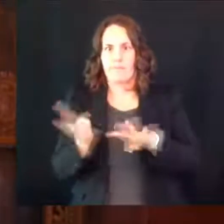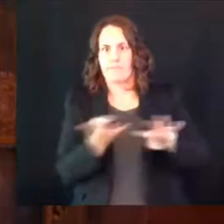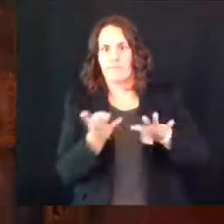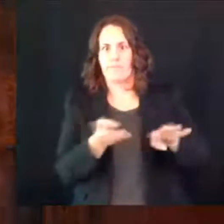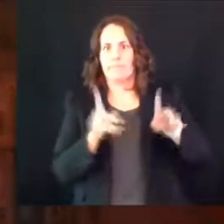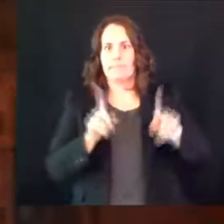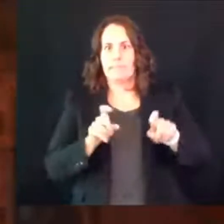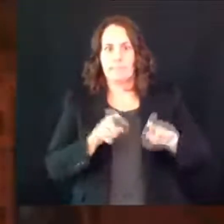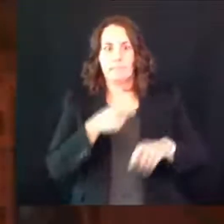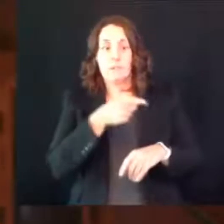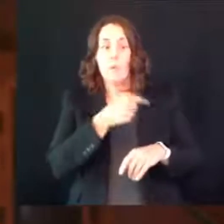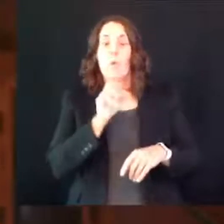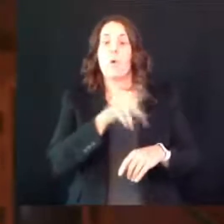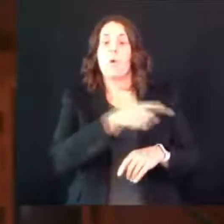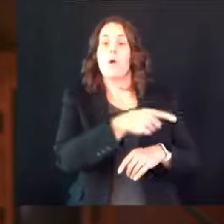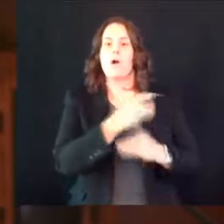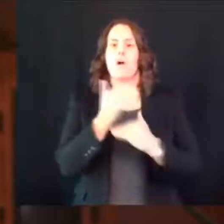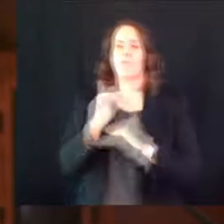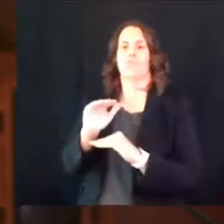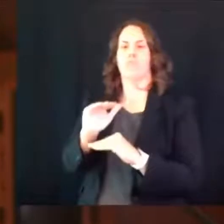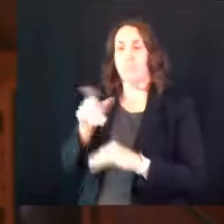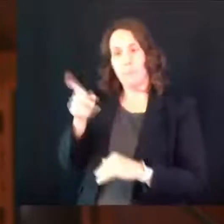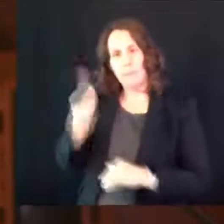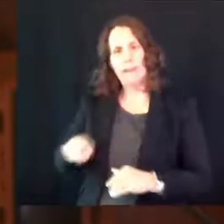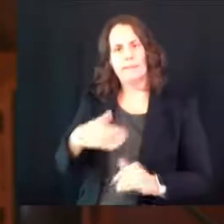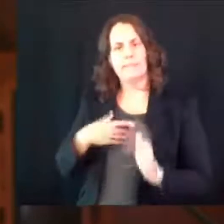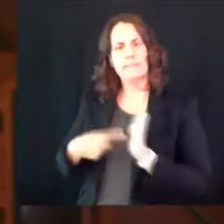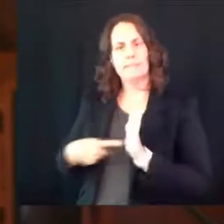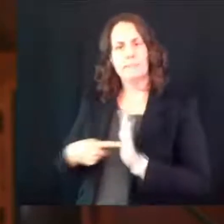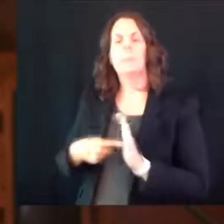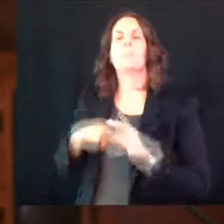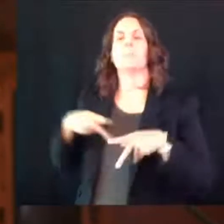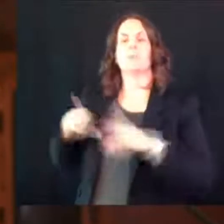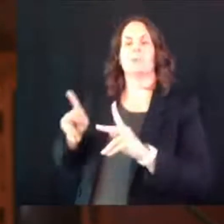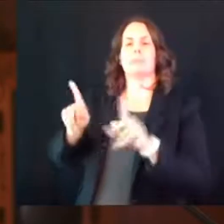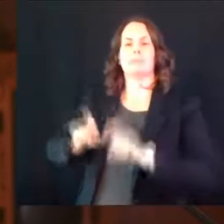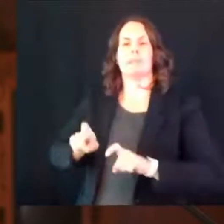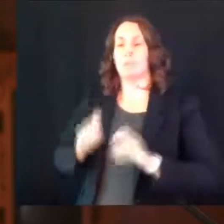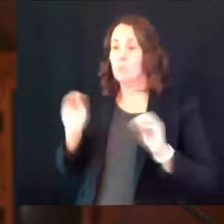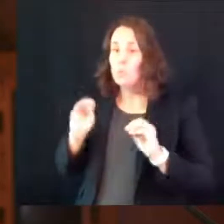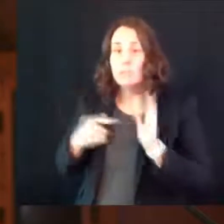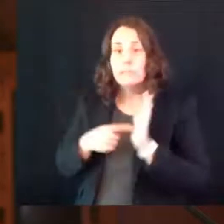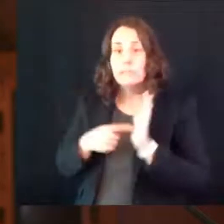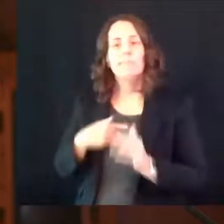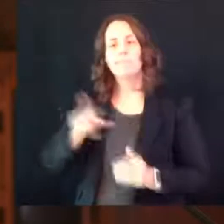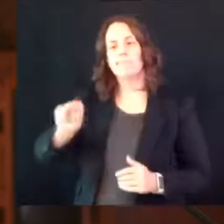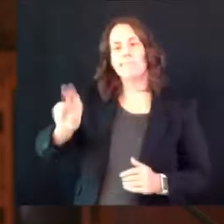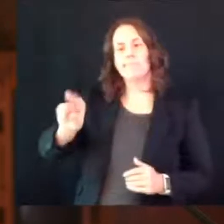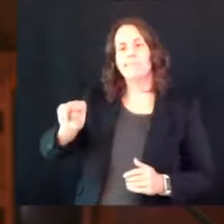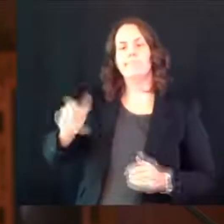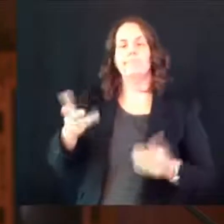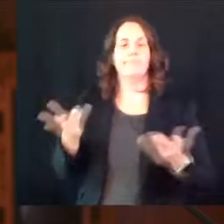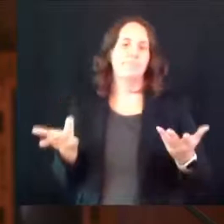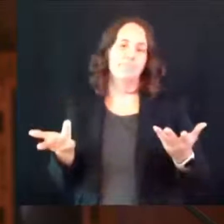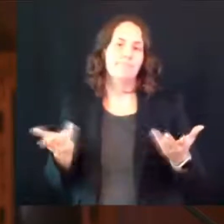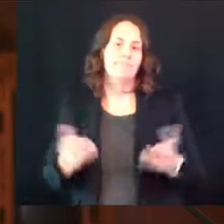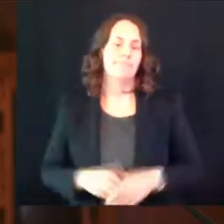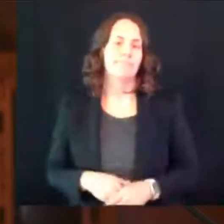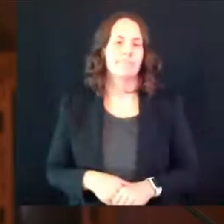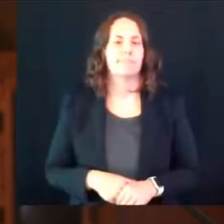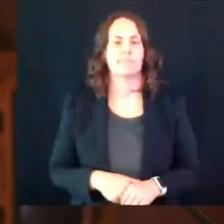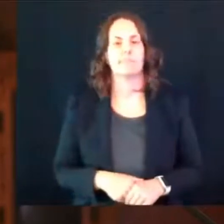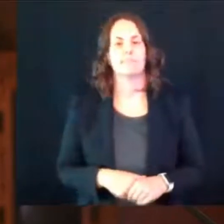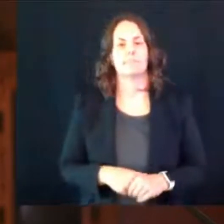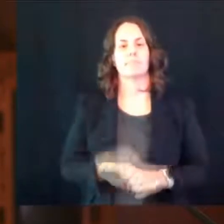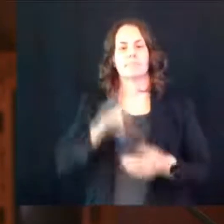of your question, we last week, you have to forgive me, I forgot which day, released a